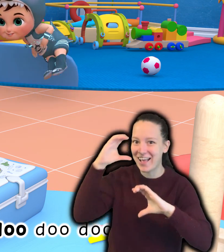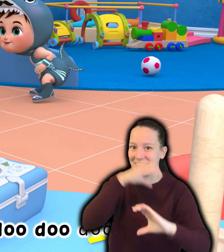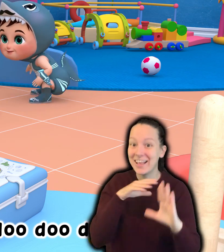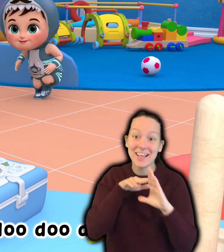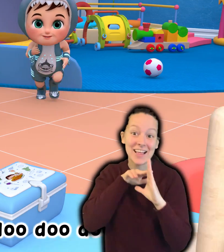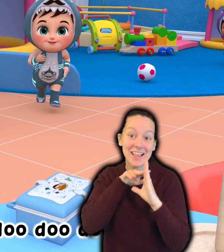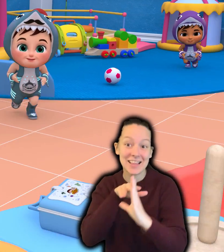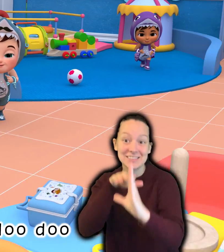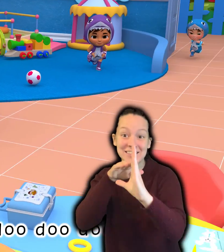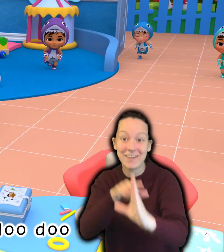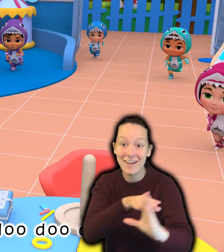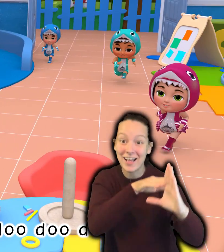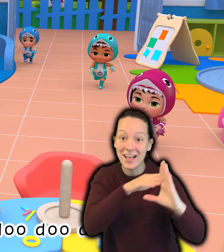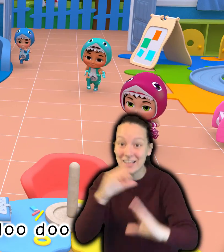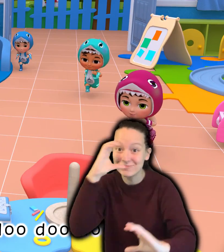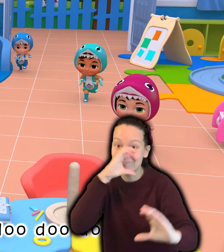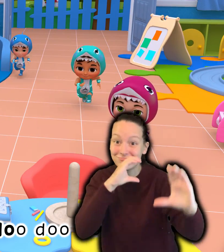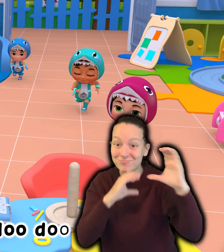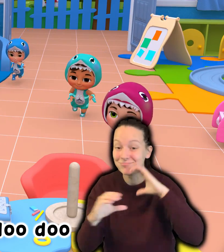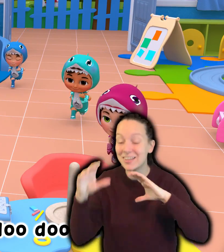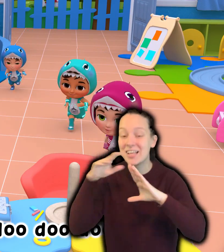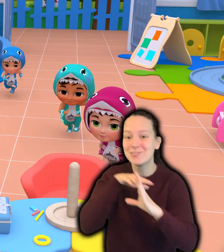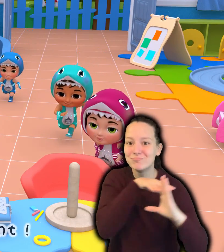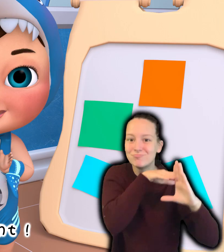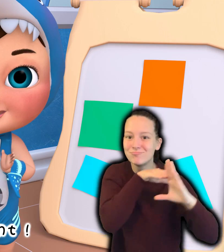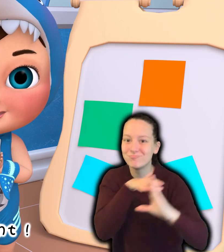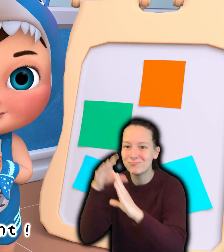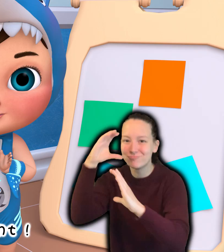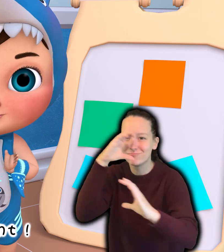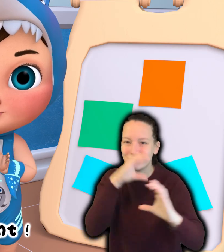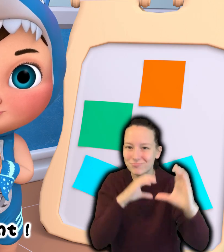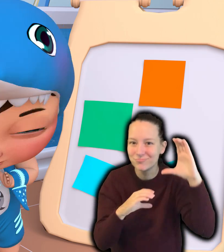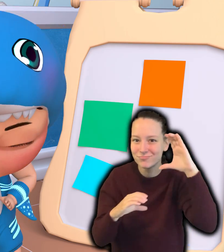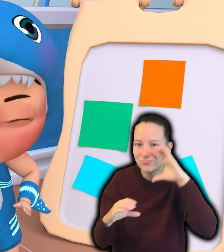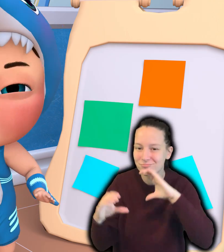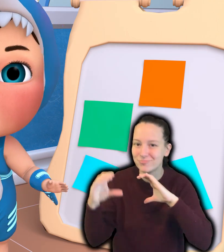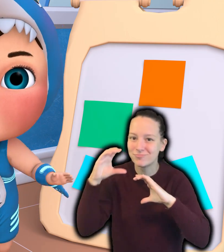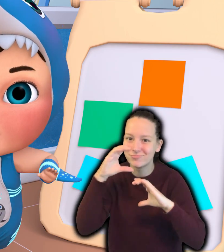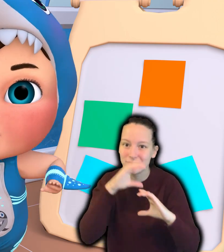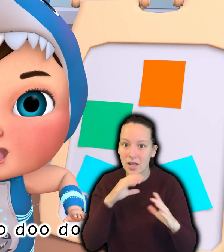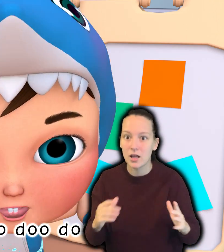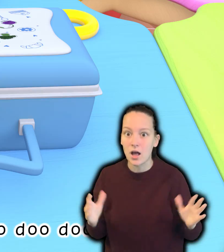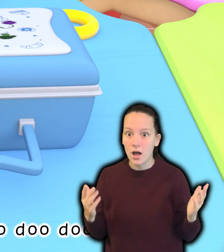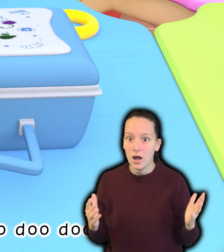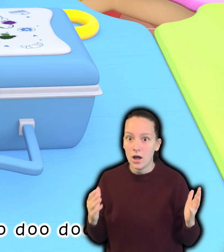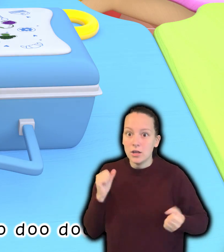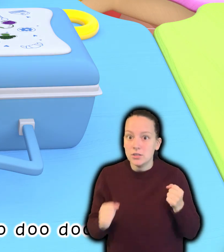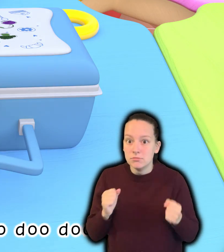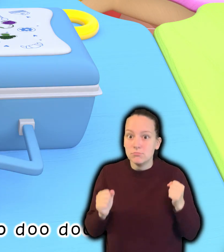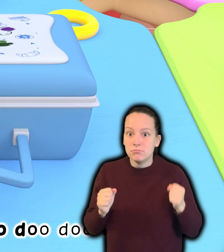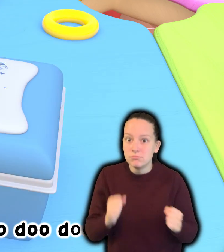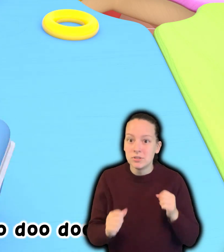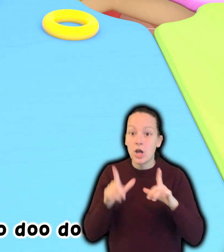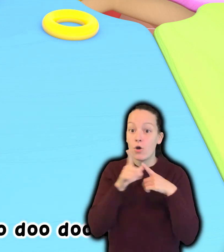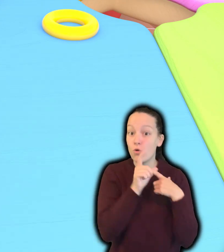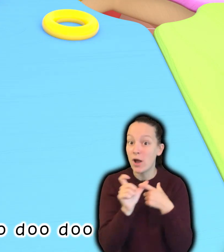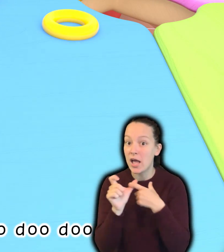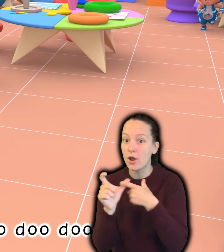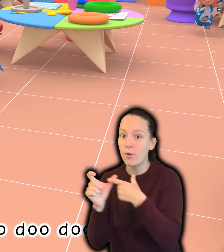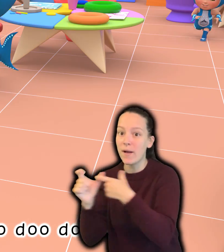H do do doo do let's go H do do doo doo do Let's Go Hunt run